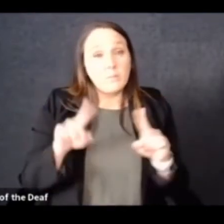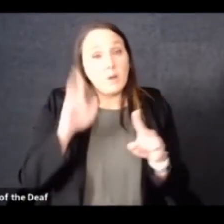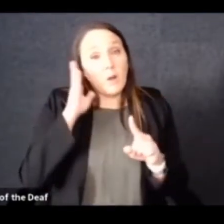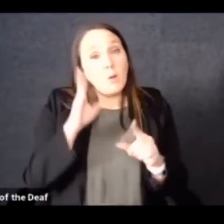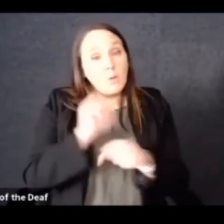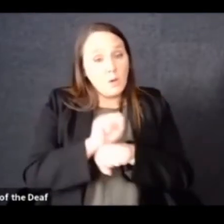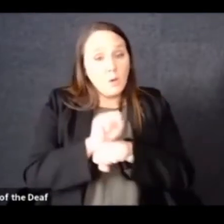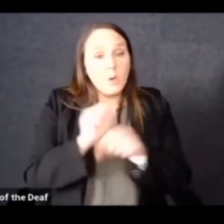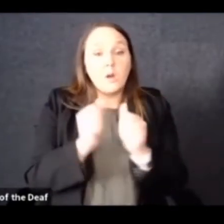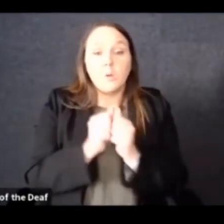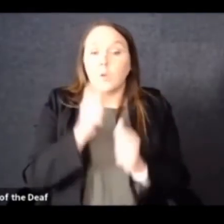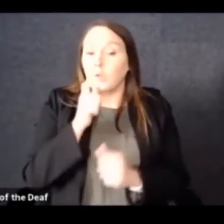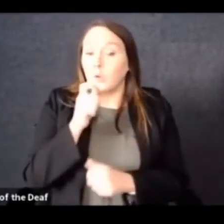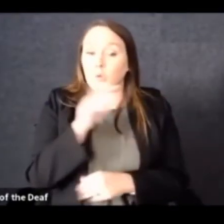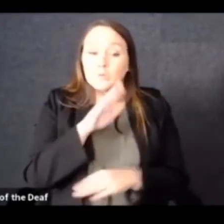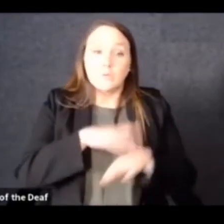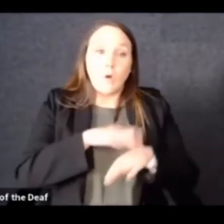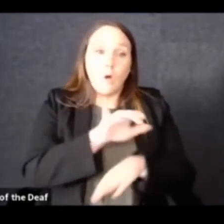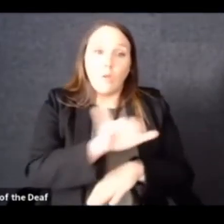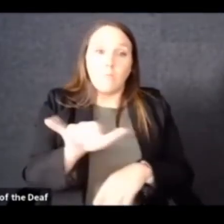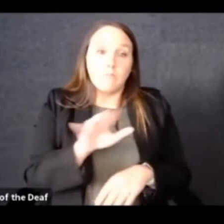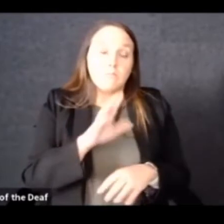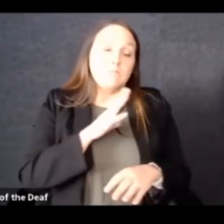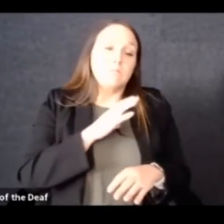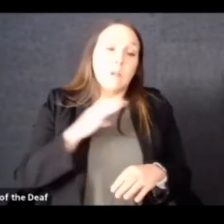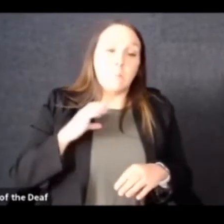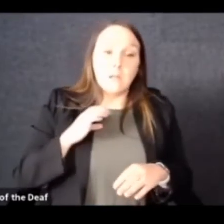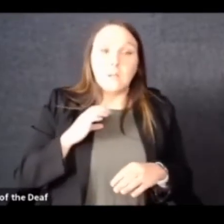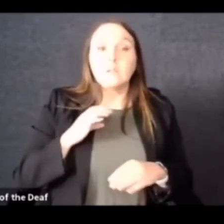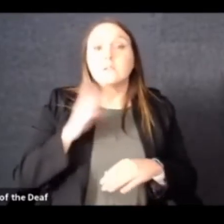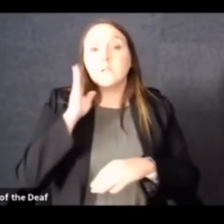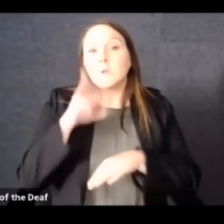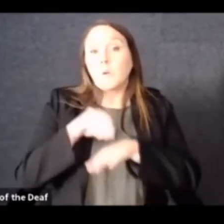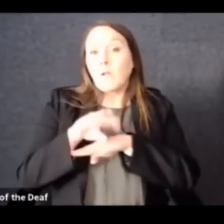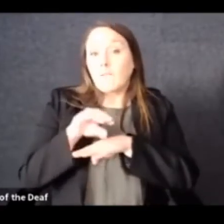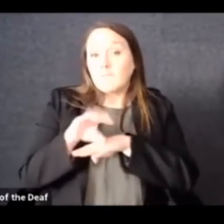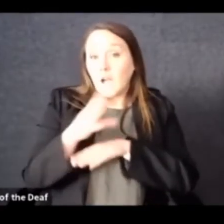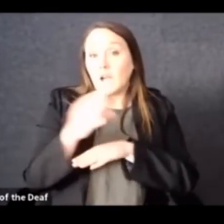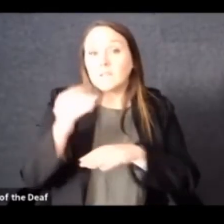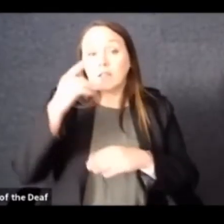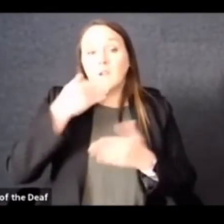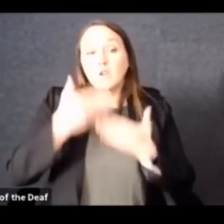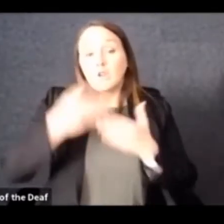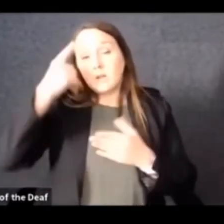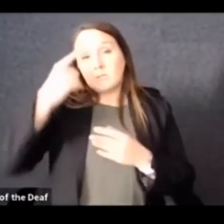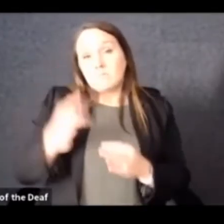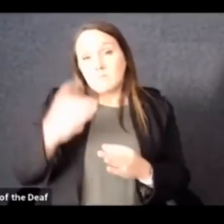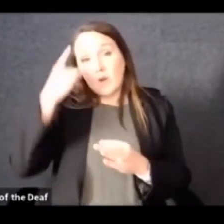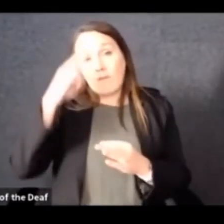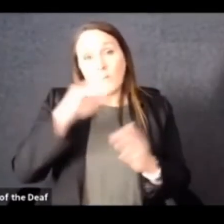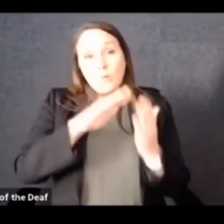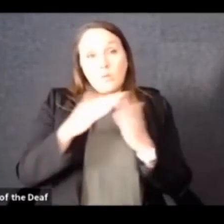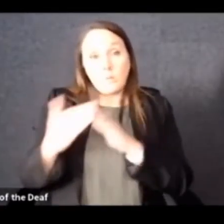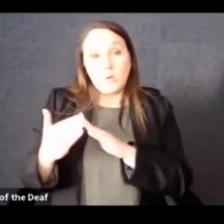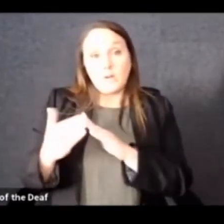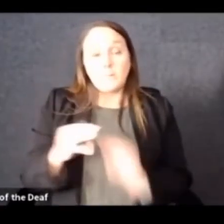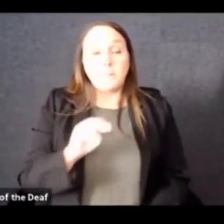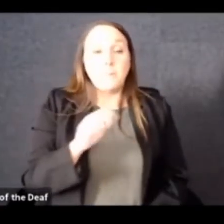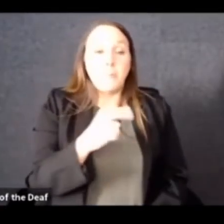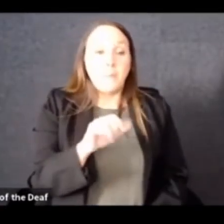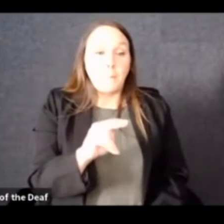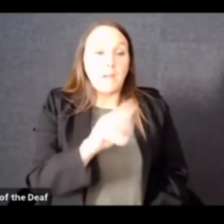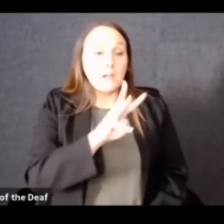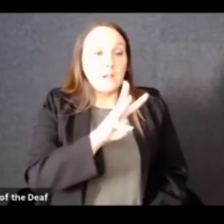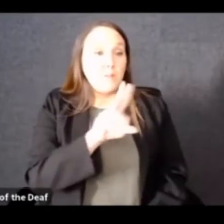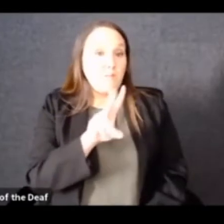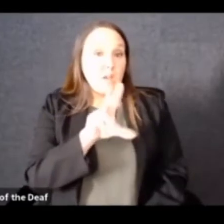with whomever is on that committee to advise and make good decisions for the community. From Megan with